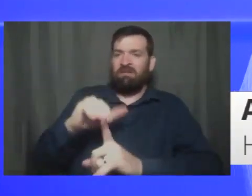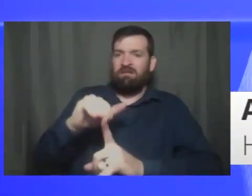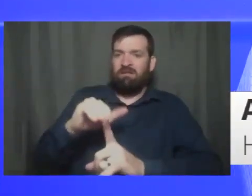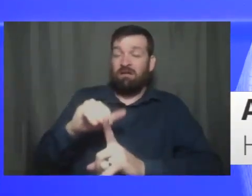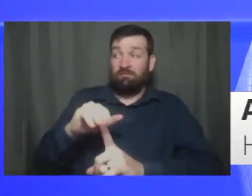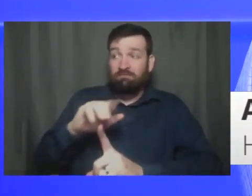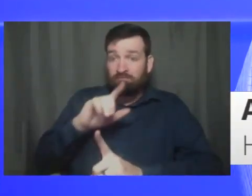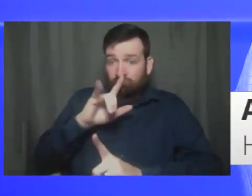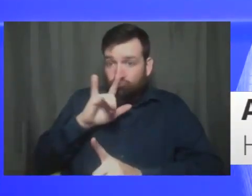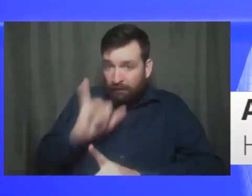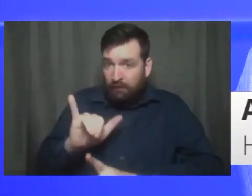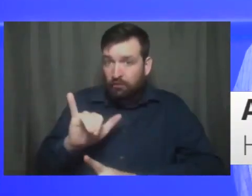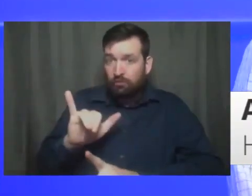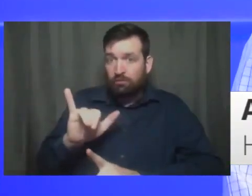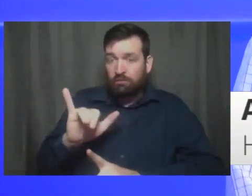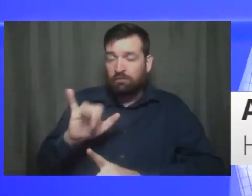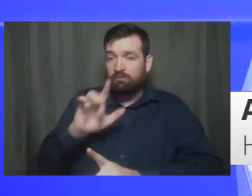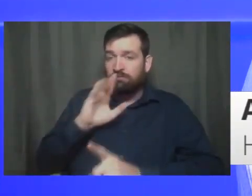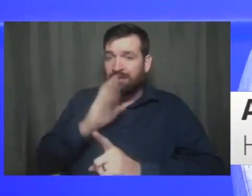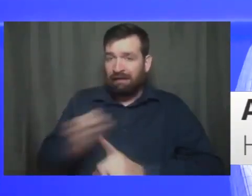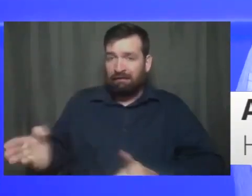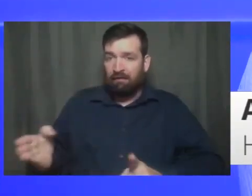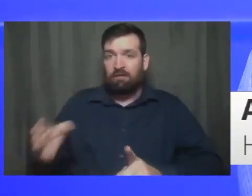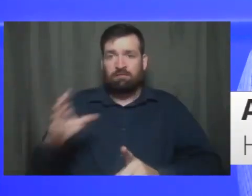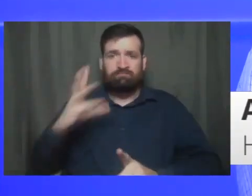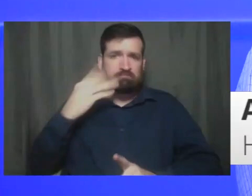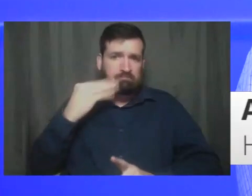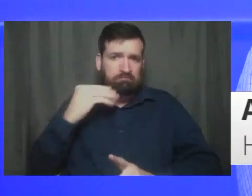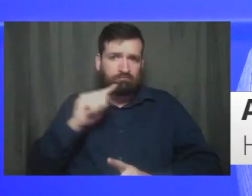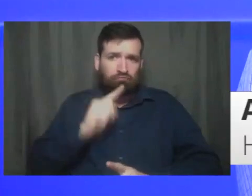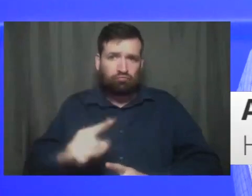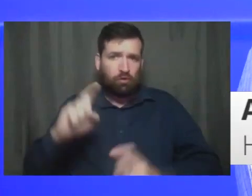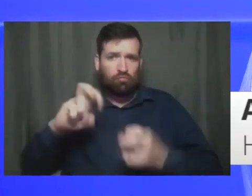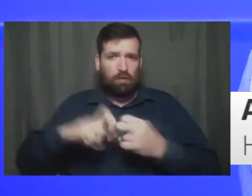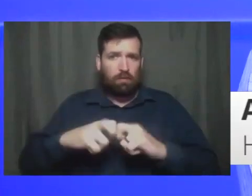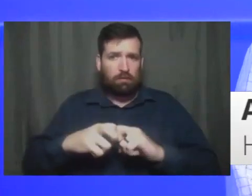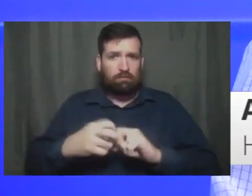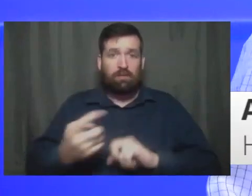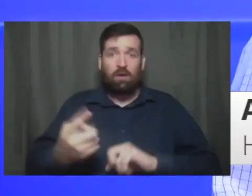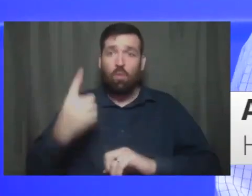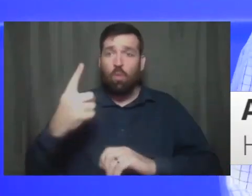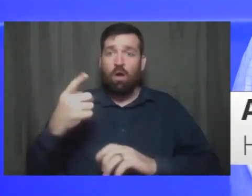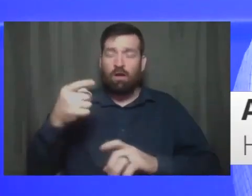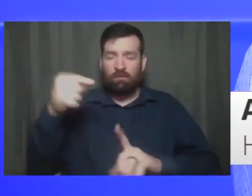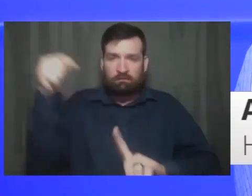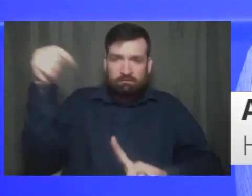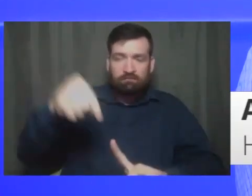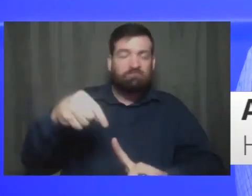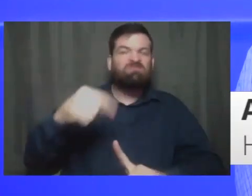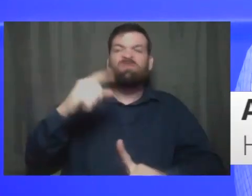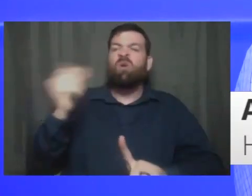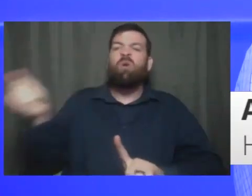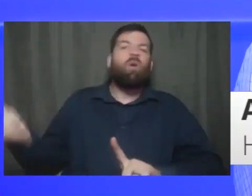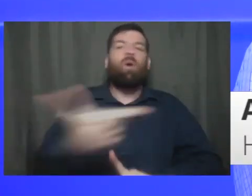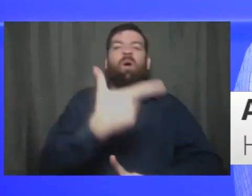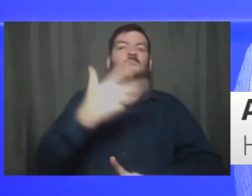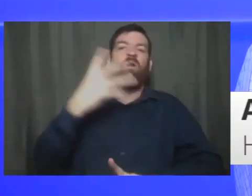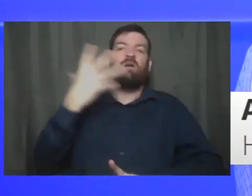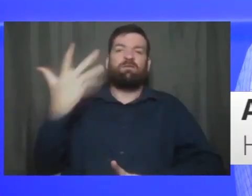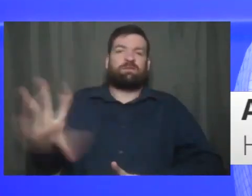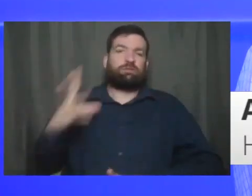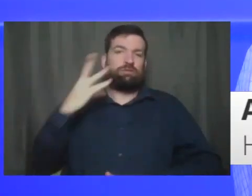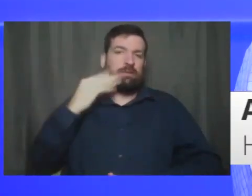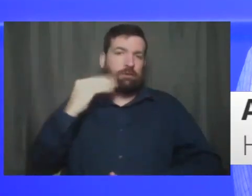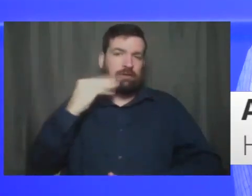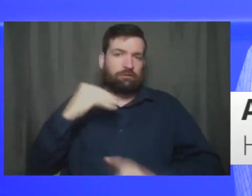real people going through these problems. And, one of the sort of silver linings of COVID is that we've all experienced this together. And so we